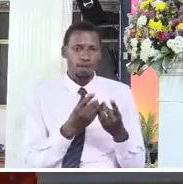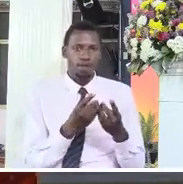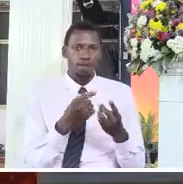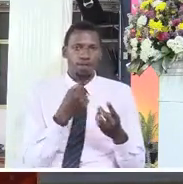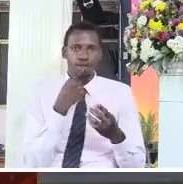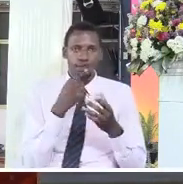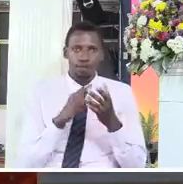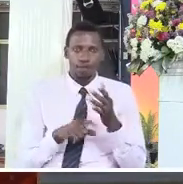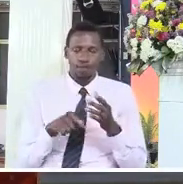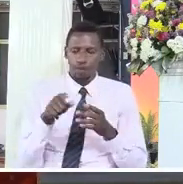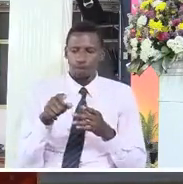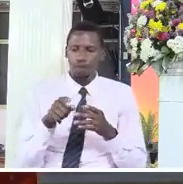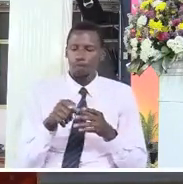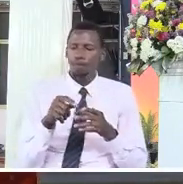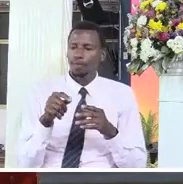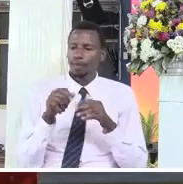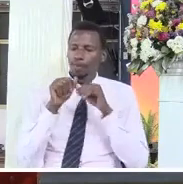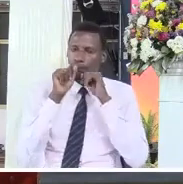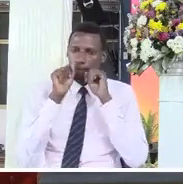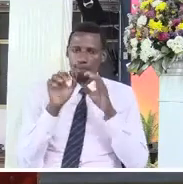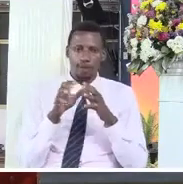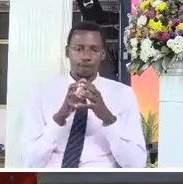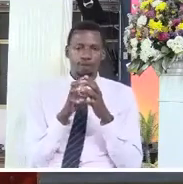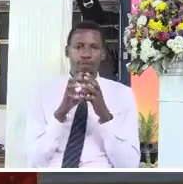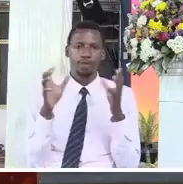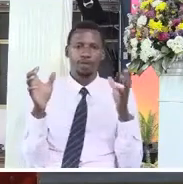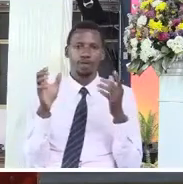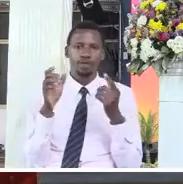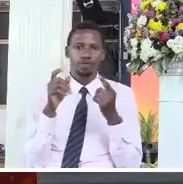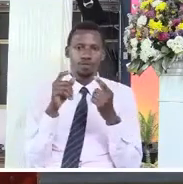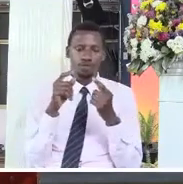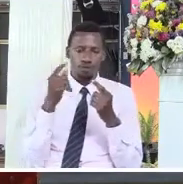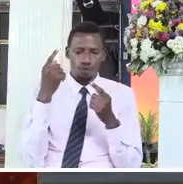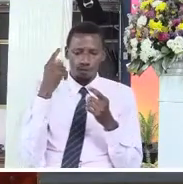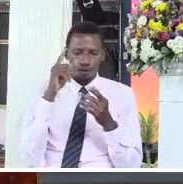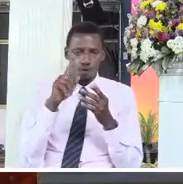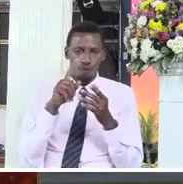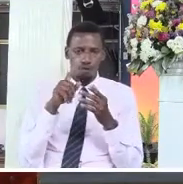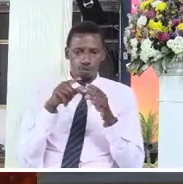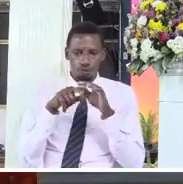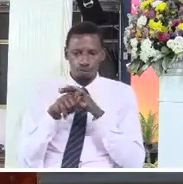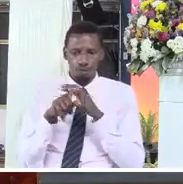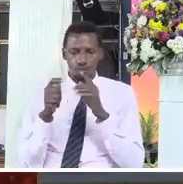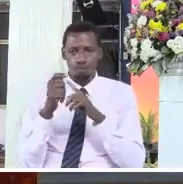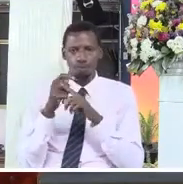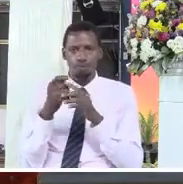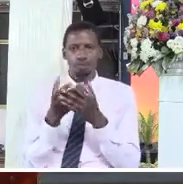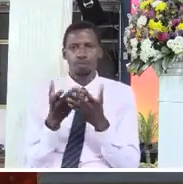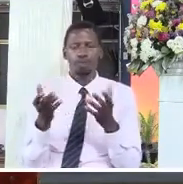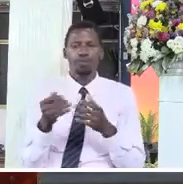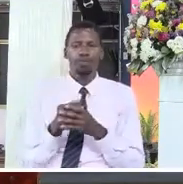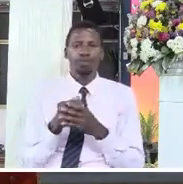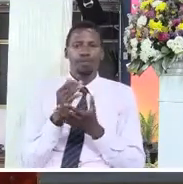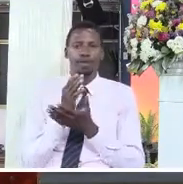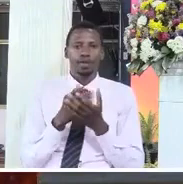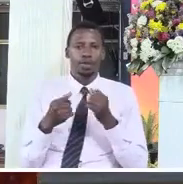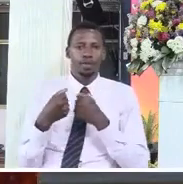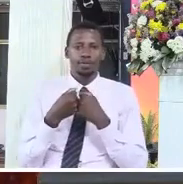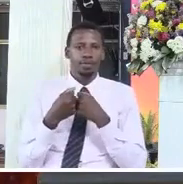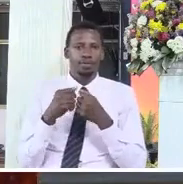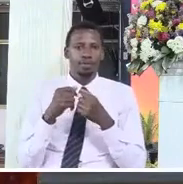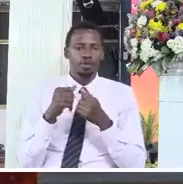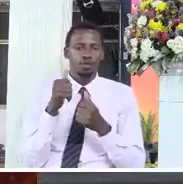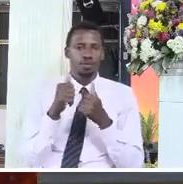say that it has been a blessing to undergo those trainings. So some of the challenges many campus